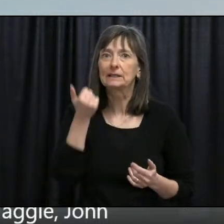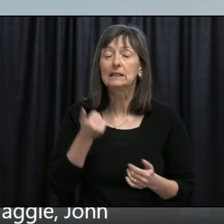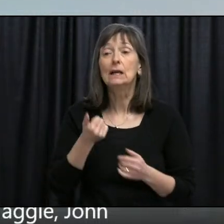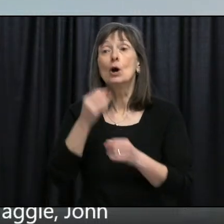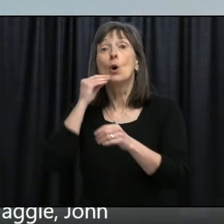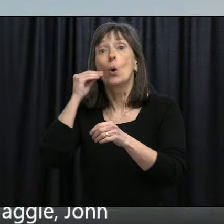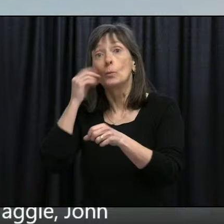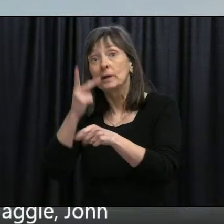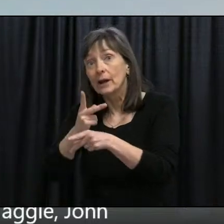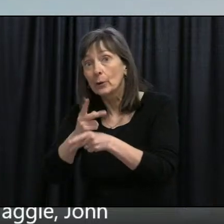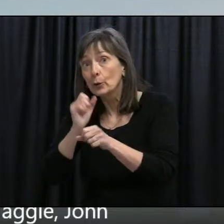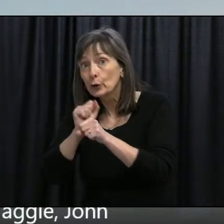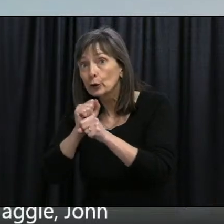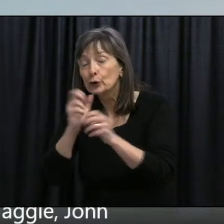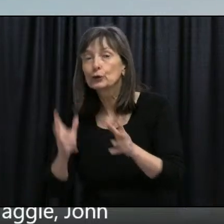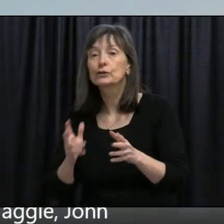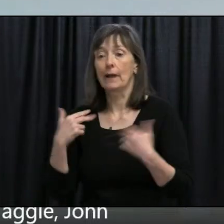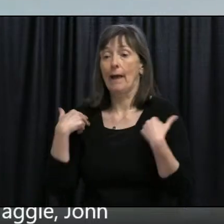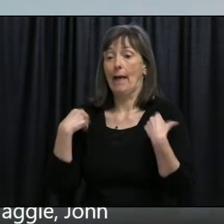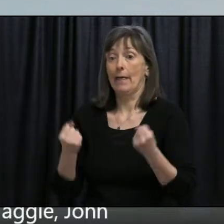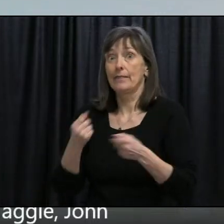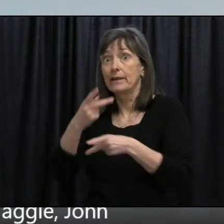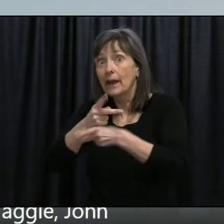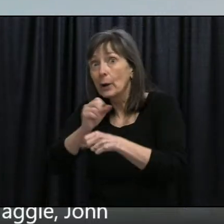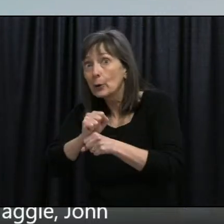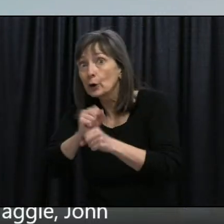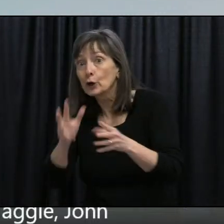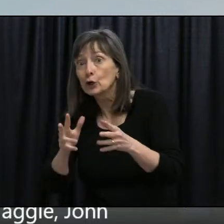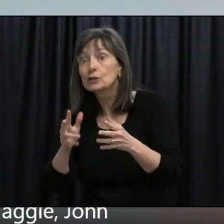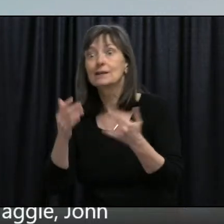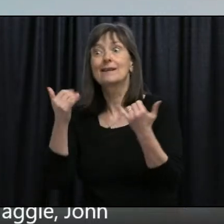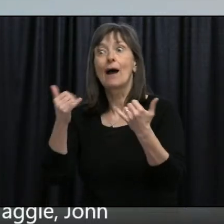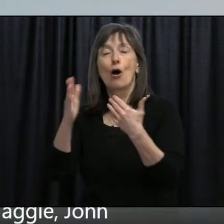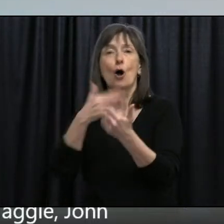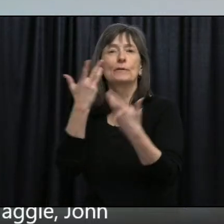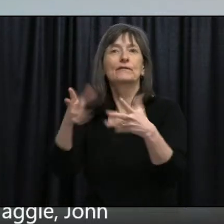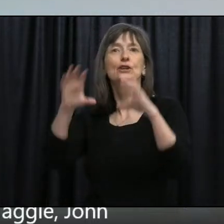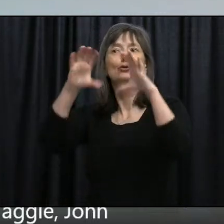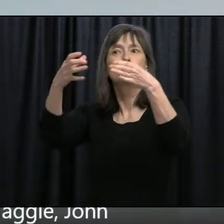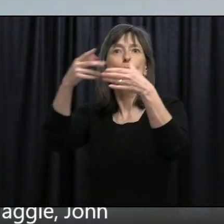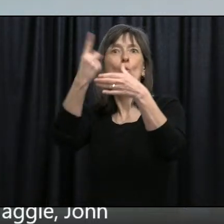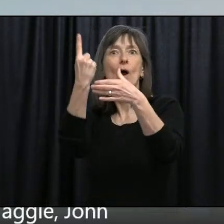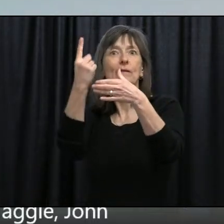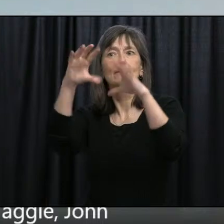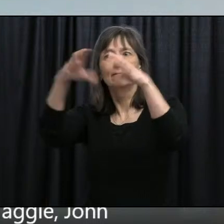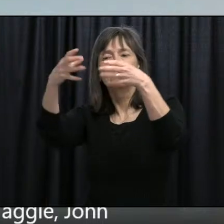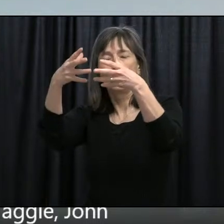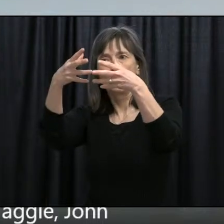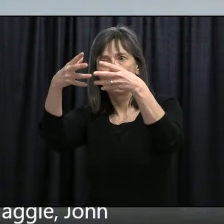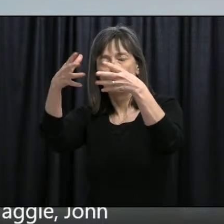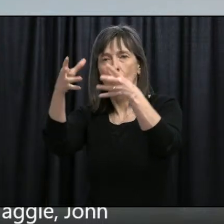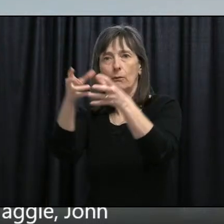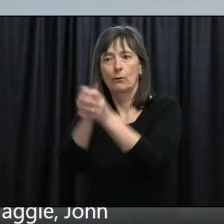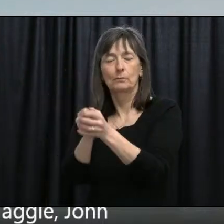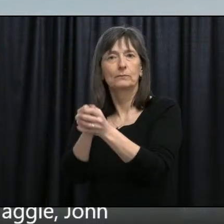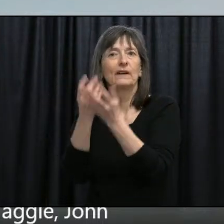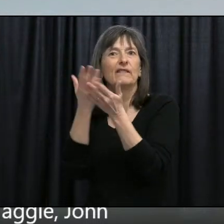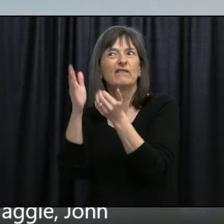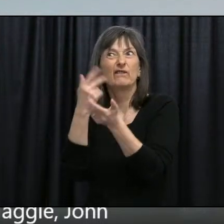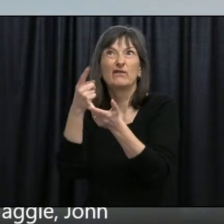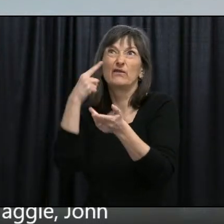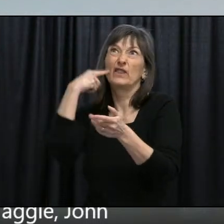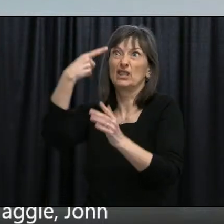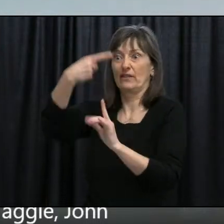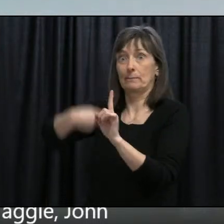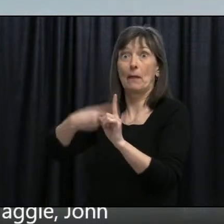workers, we will have pretty well done all of phase 1, and we'll be coming out of phase 1, I would reckon, by the end of